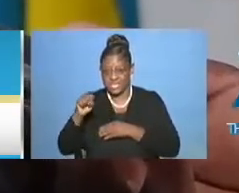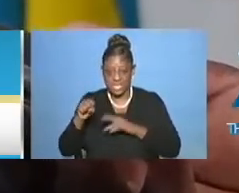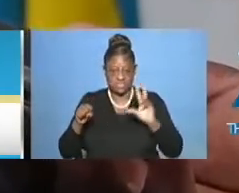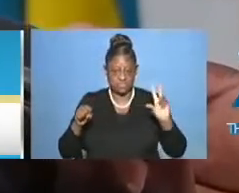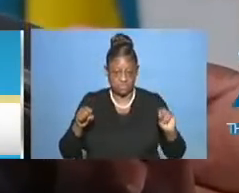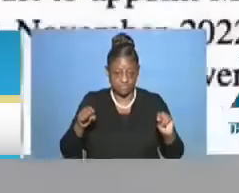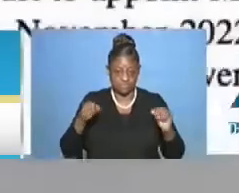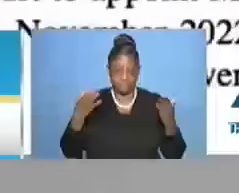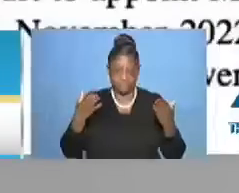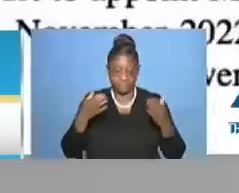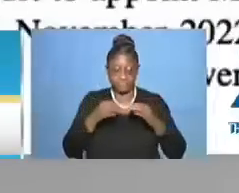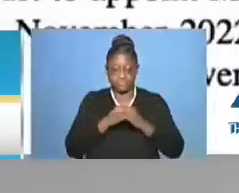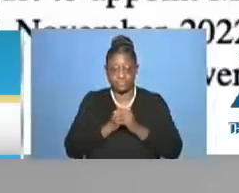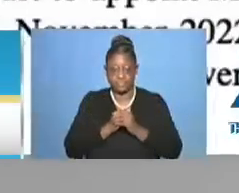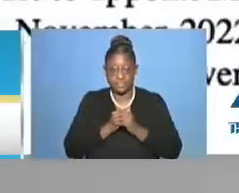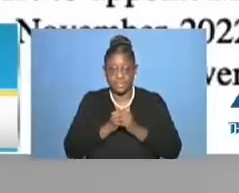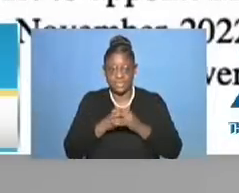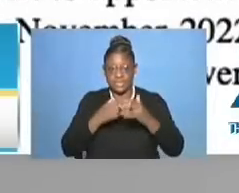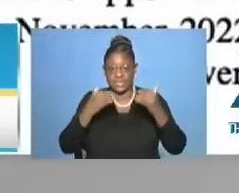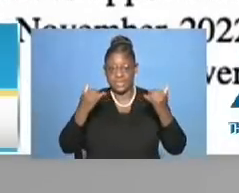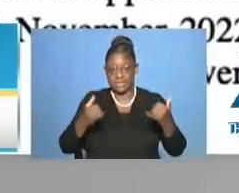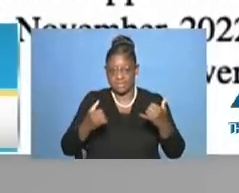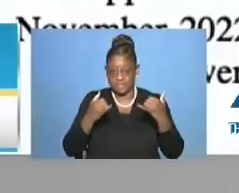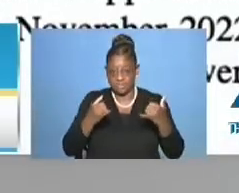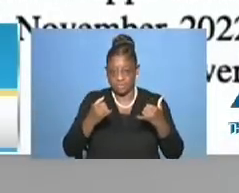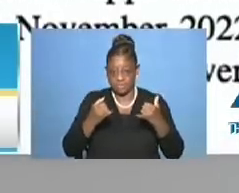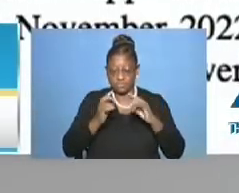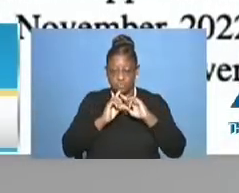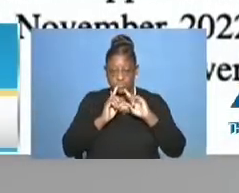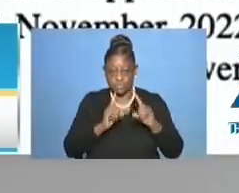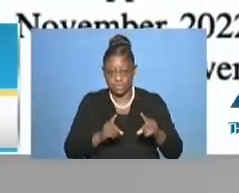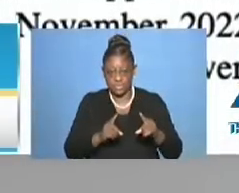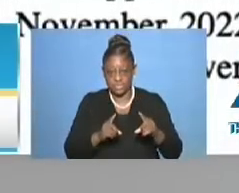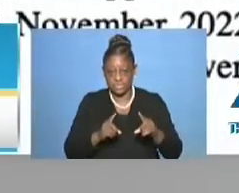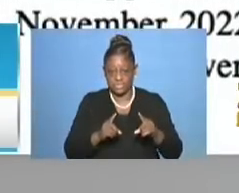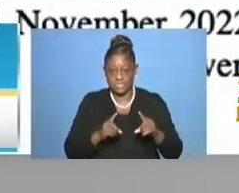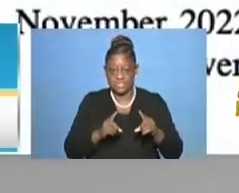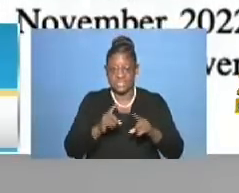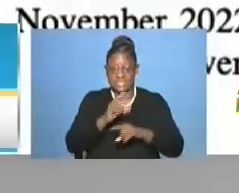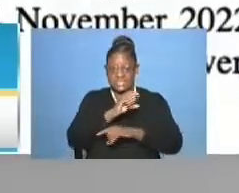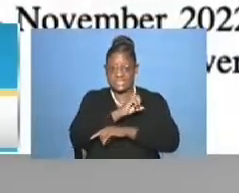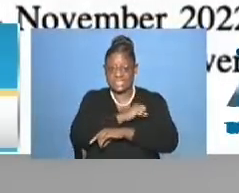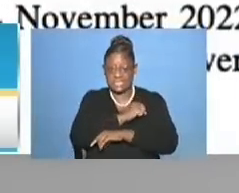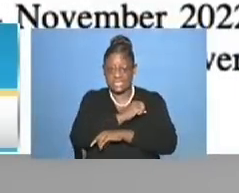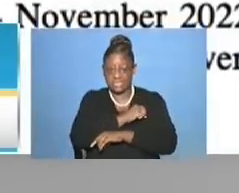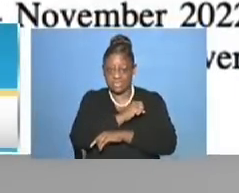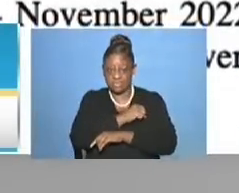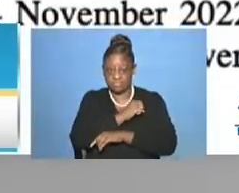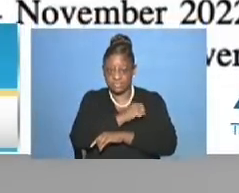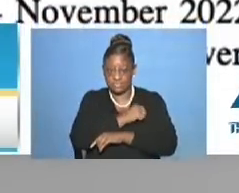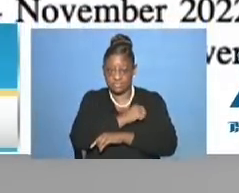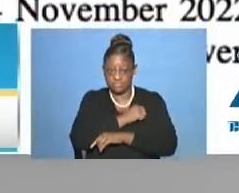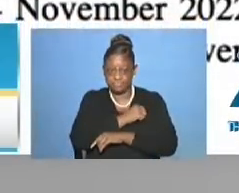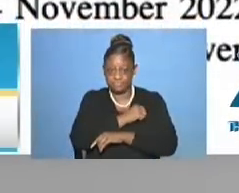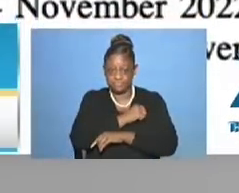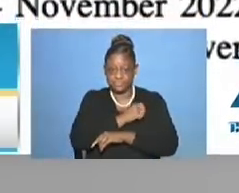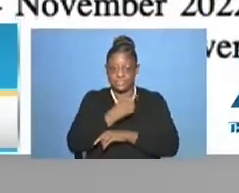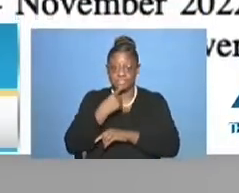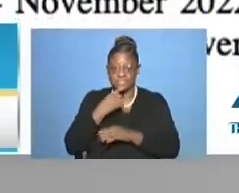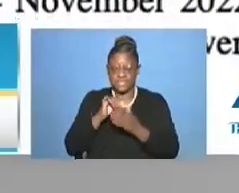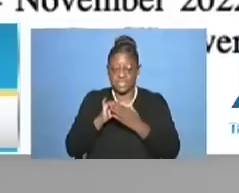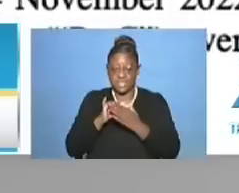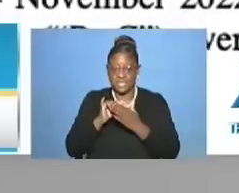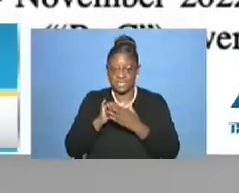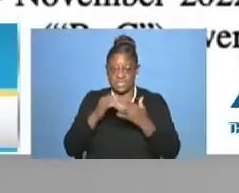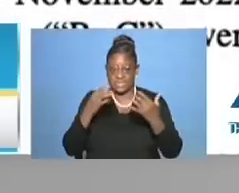happened. Meantime, as reported, Brian Sims has been appointed provisional liquidator in the matter,